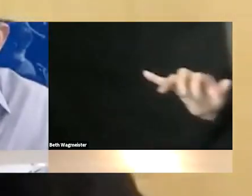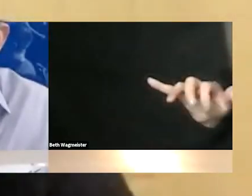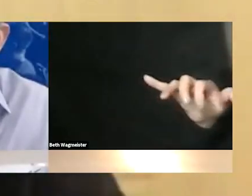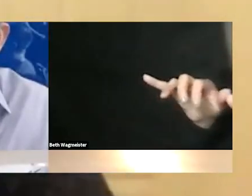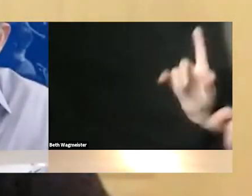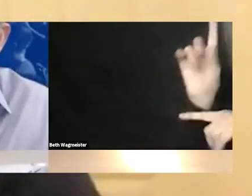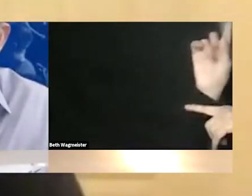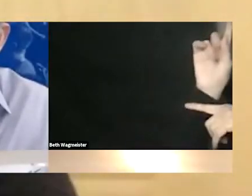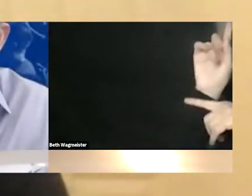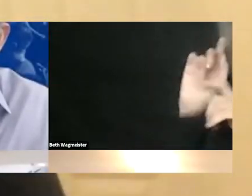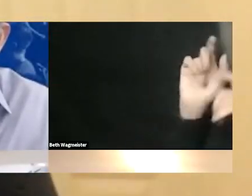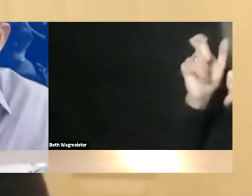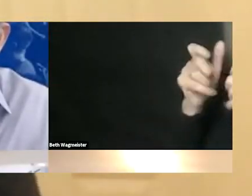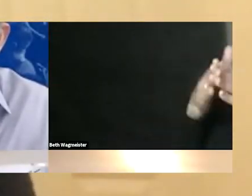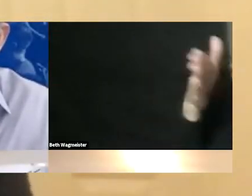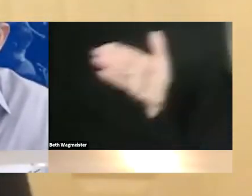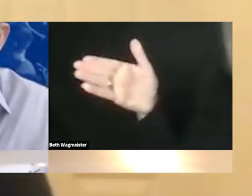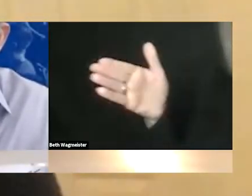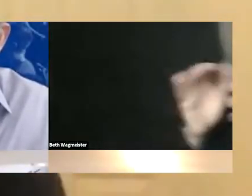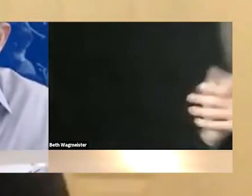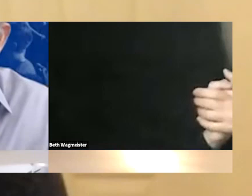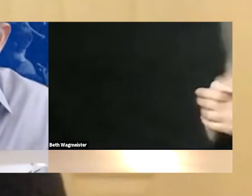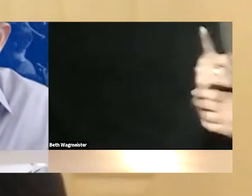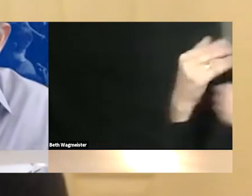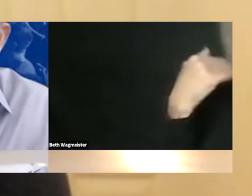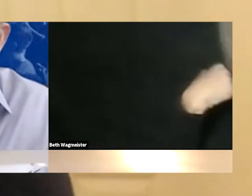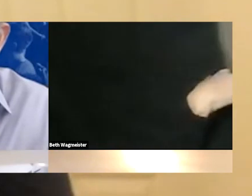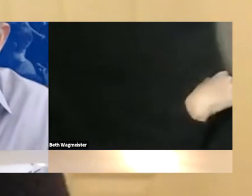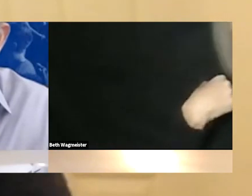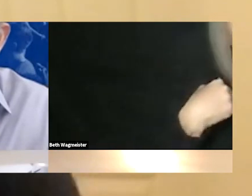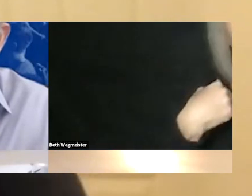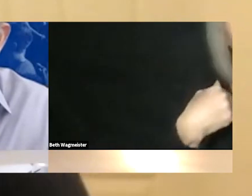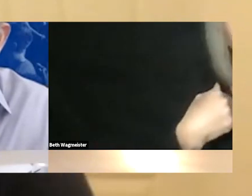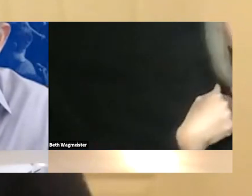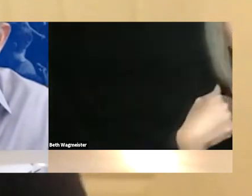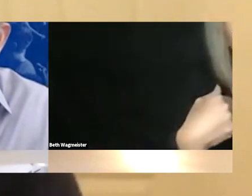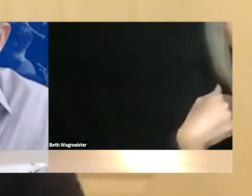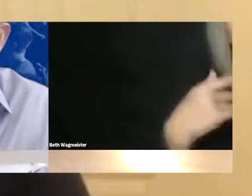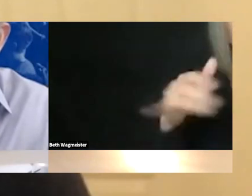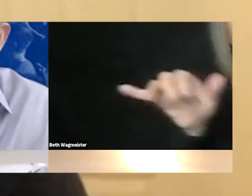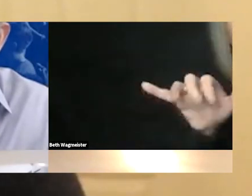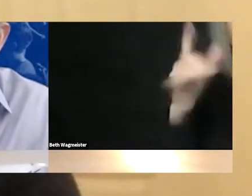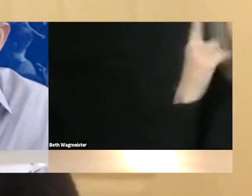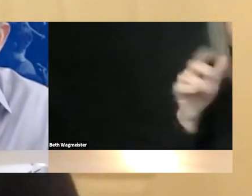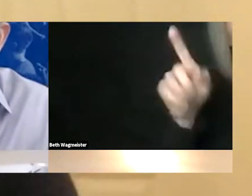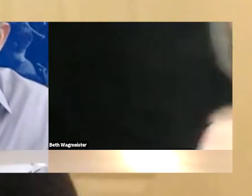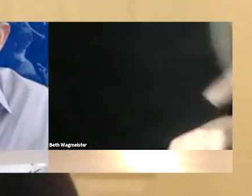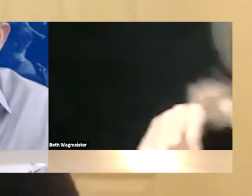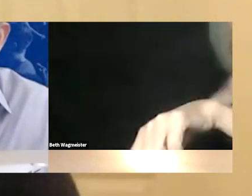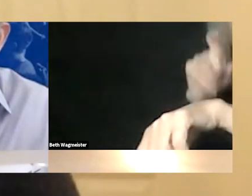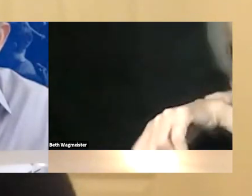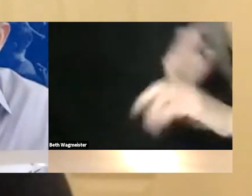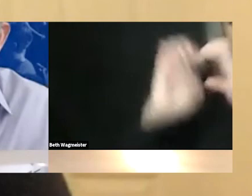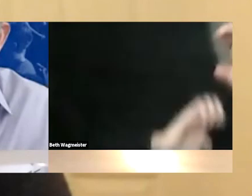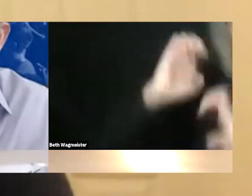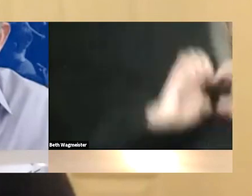give an overview. You've had the system usability scale for a really long time, and that's been the way to evaluate